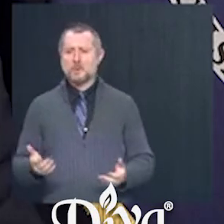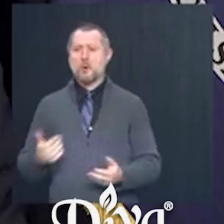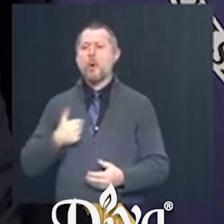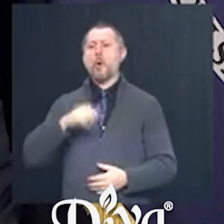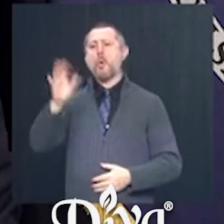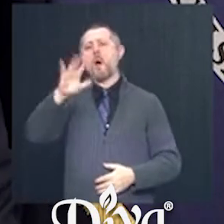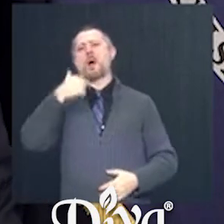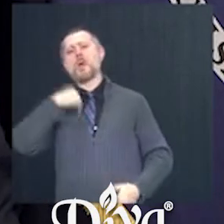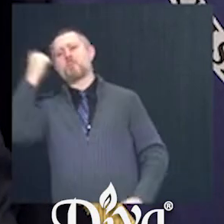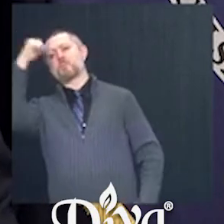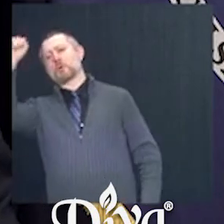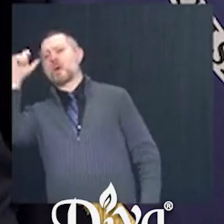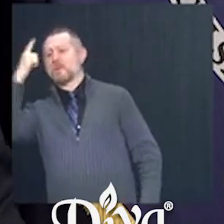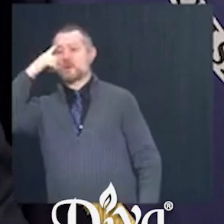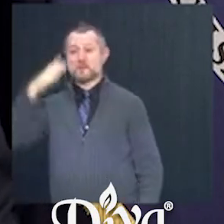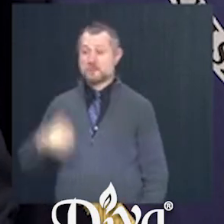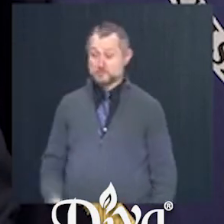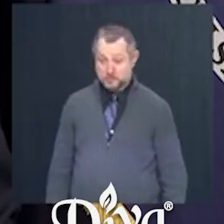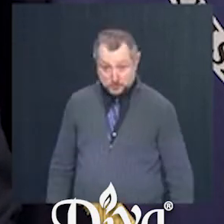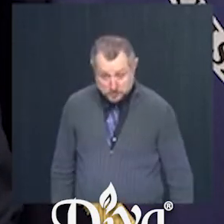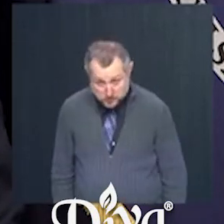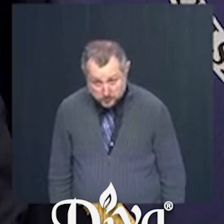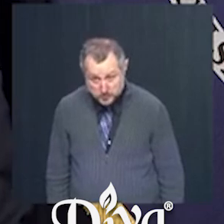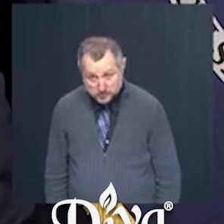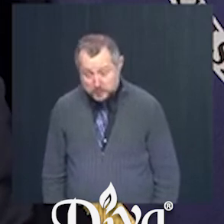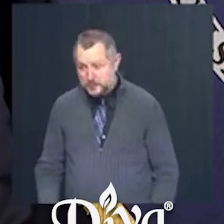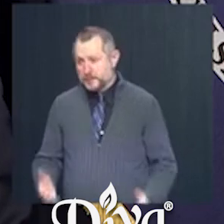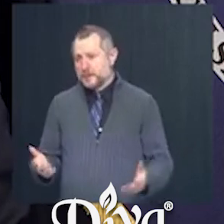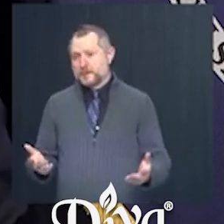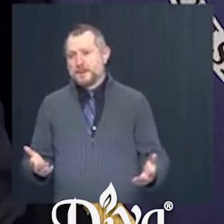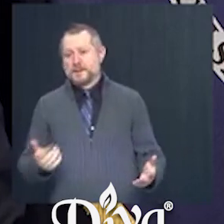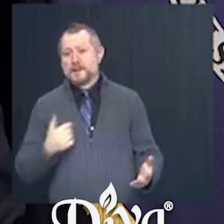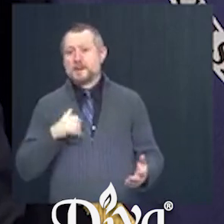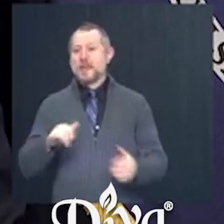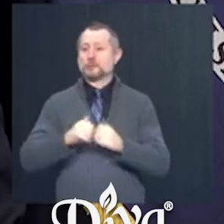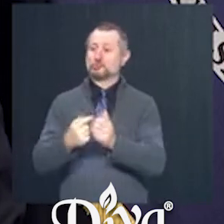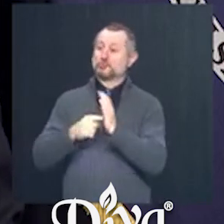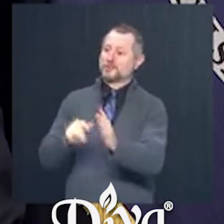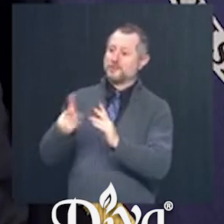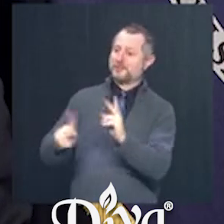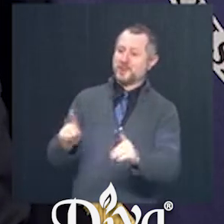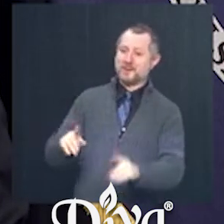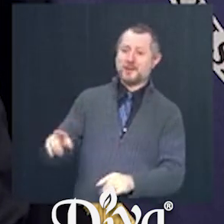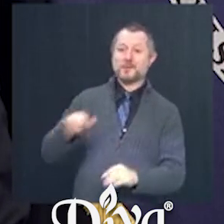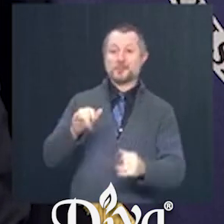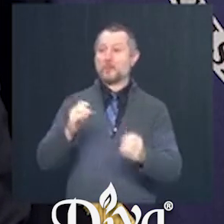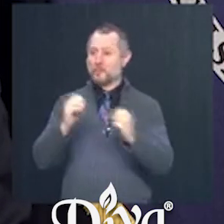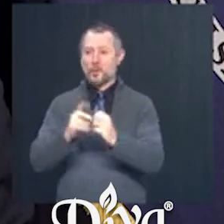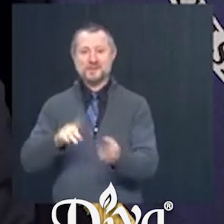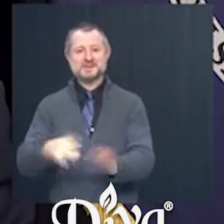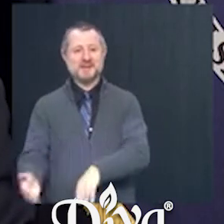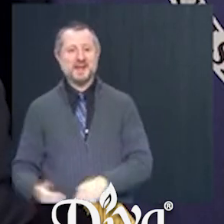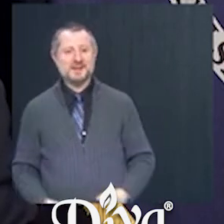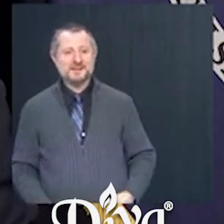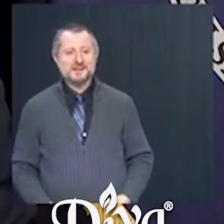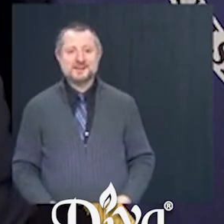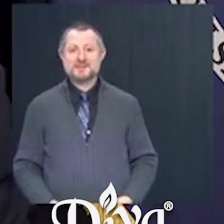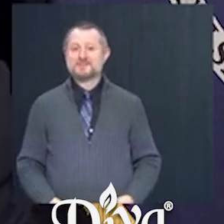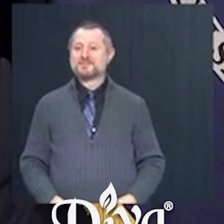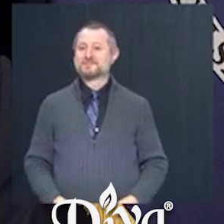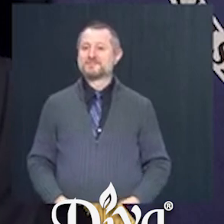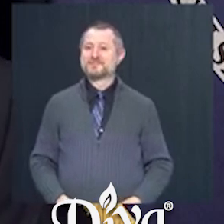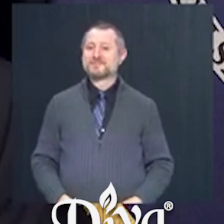comply. Congratulations. You represented your people well. More have died. Go back and campaign. We went